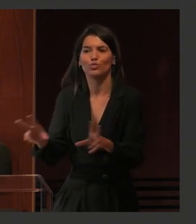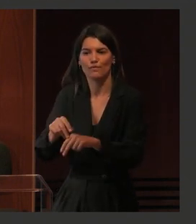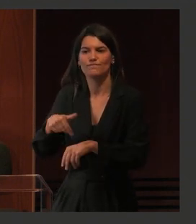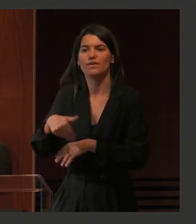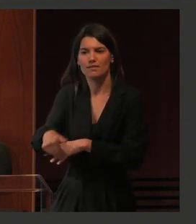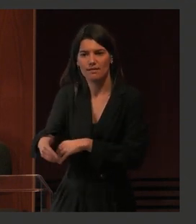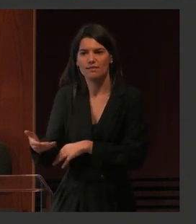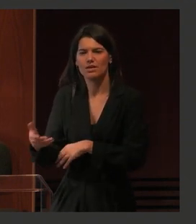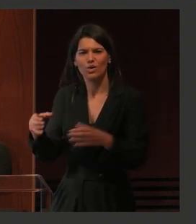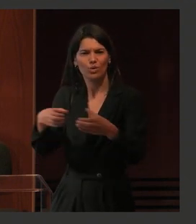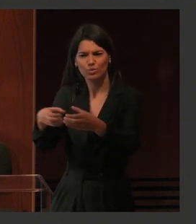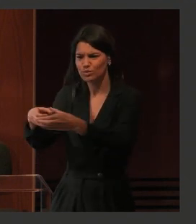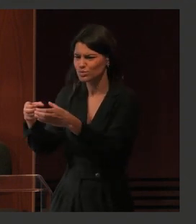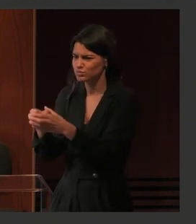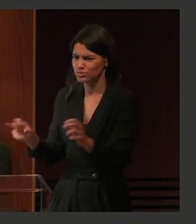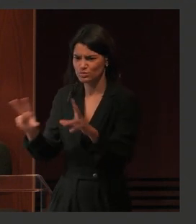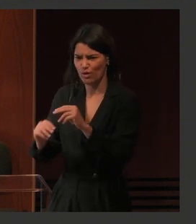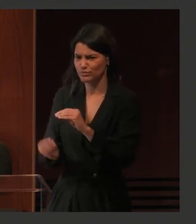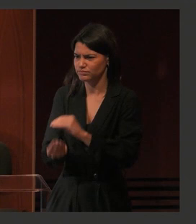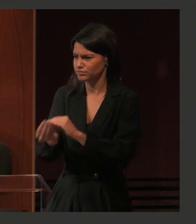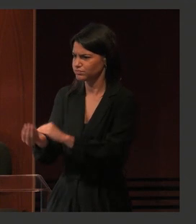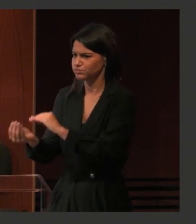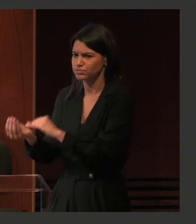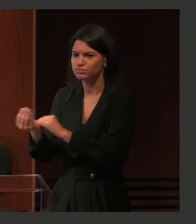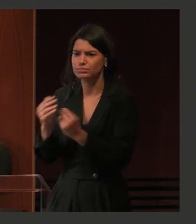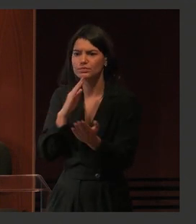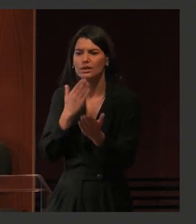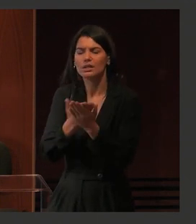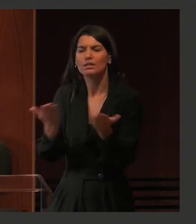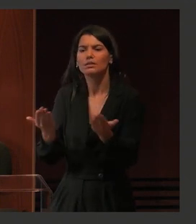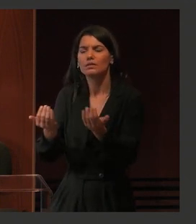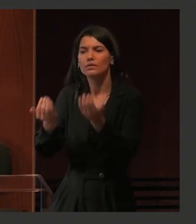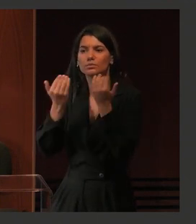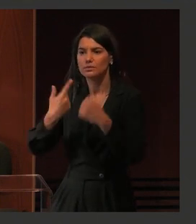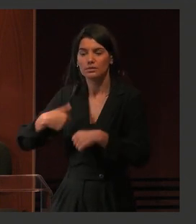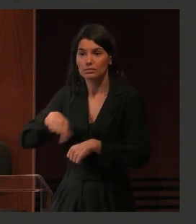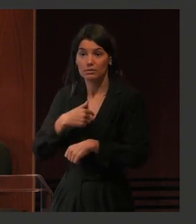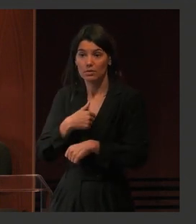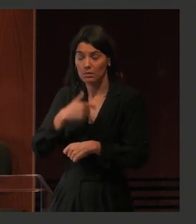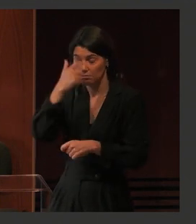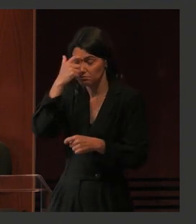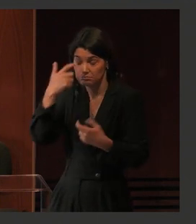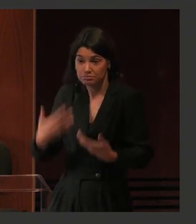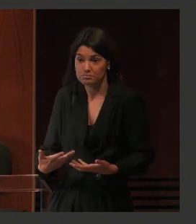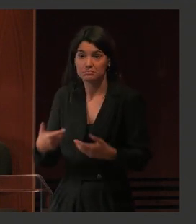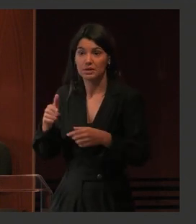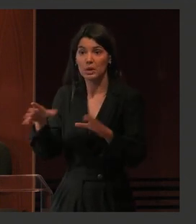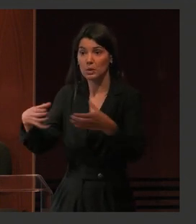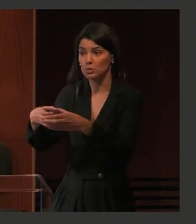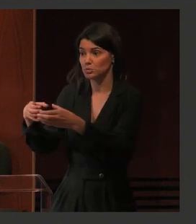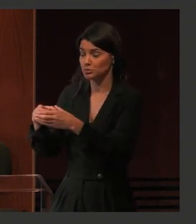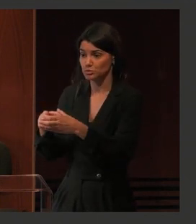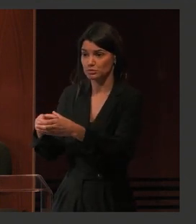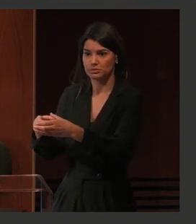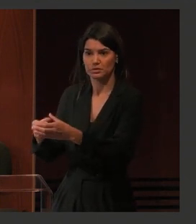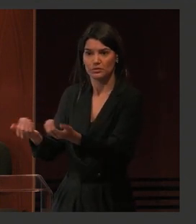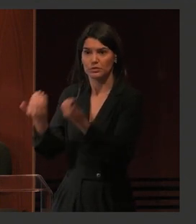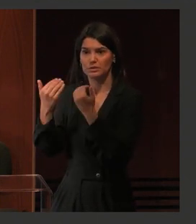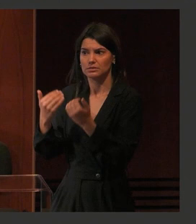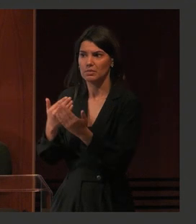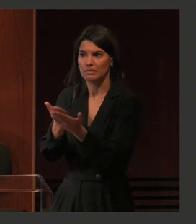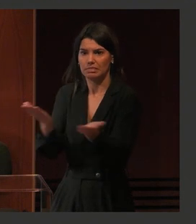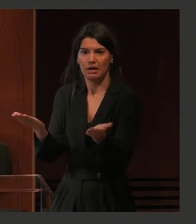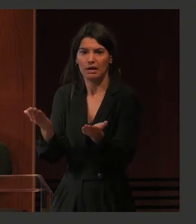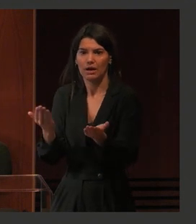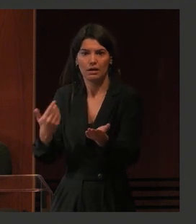up, giving up information. We were never expecting that these many groups could be present